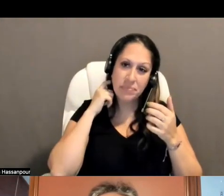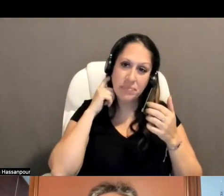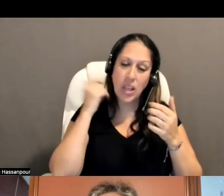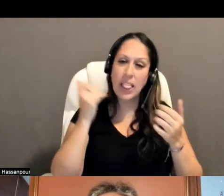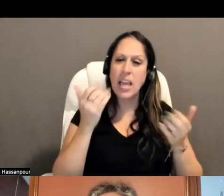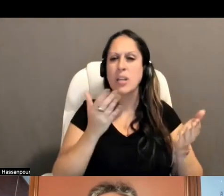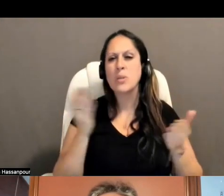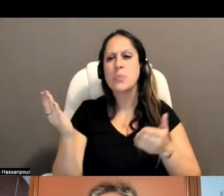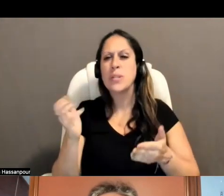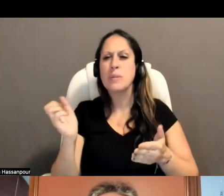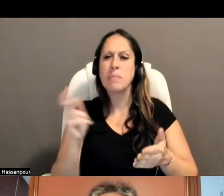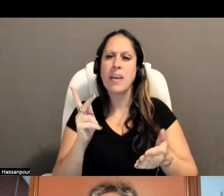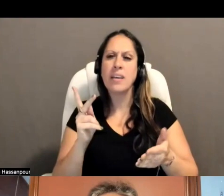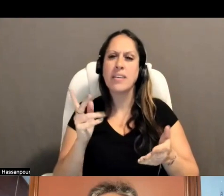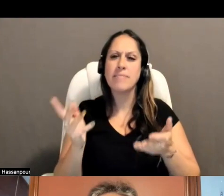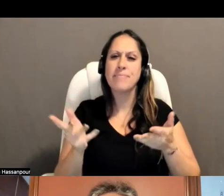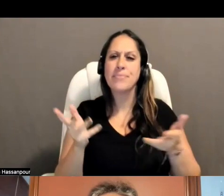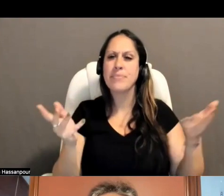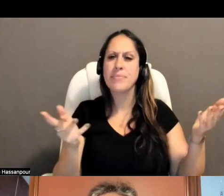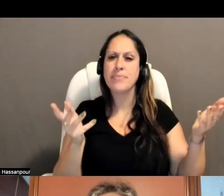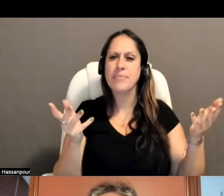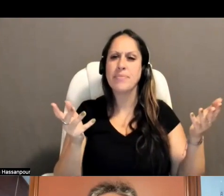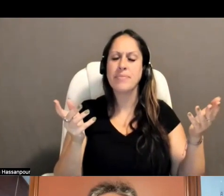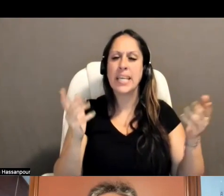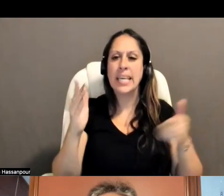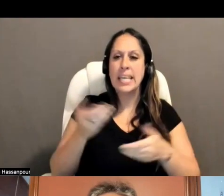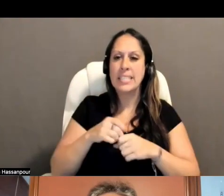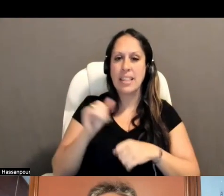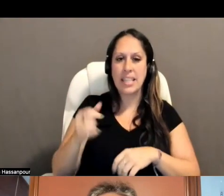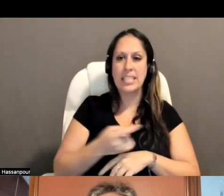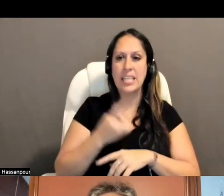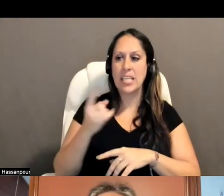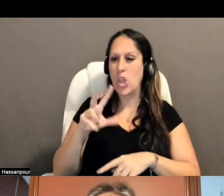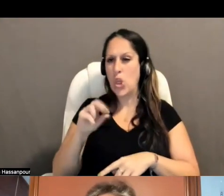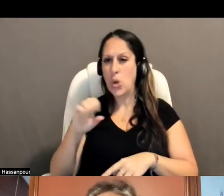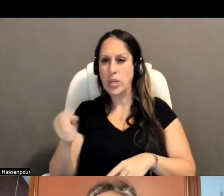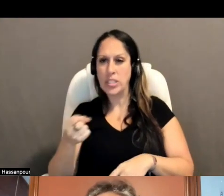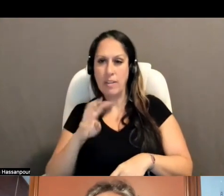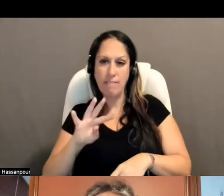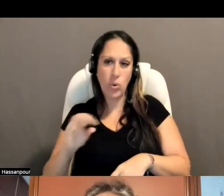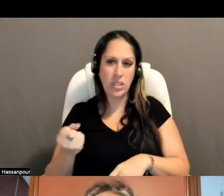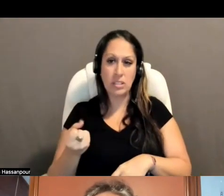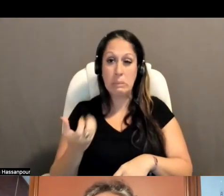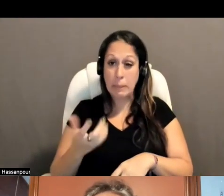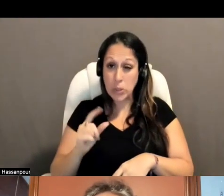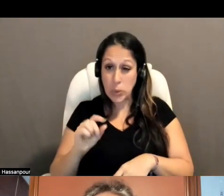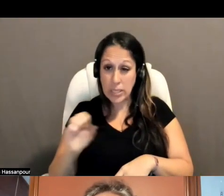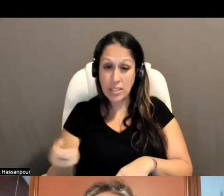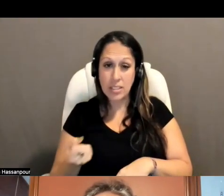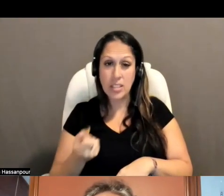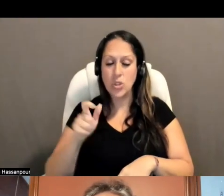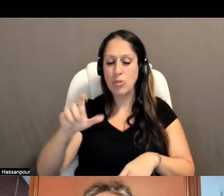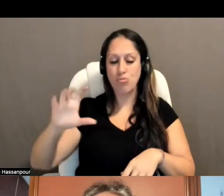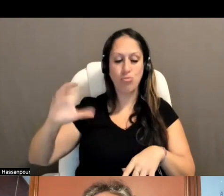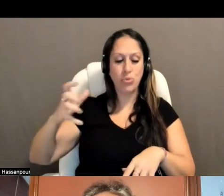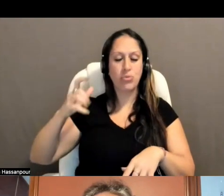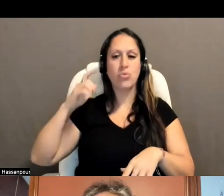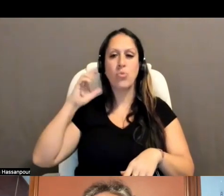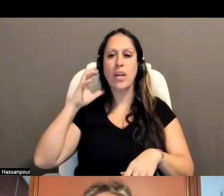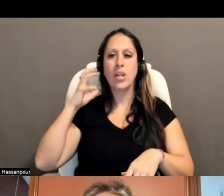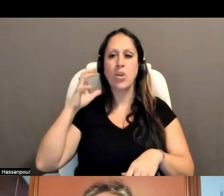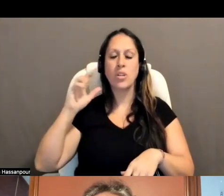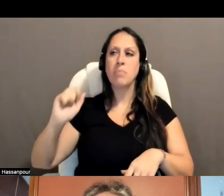bringing back, I guess, in those days, in the 30s, 40s, maybe 20s, you turned on the radio and you heard